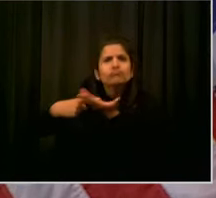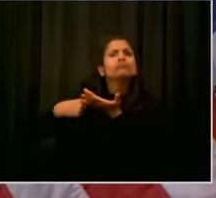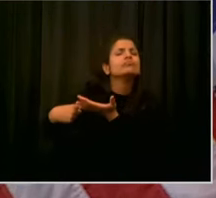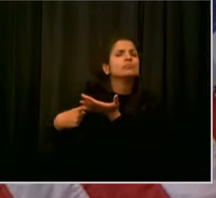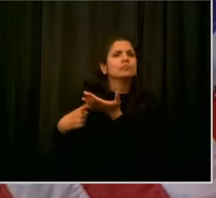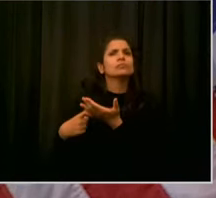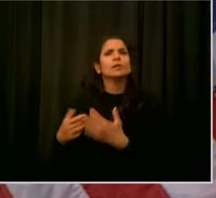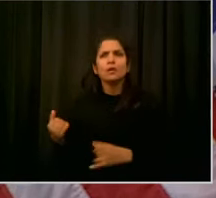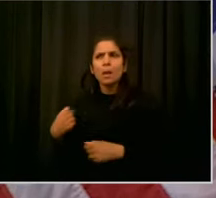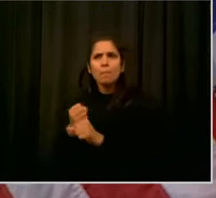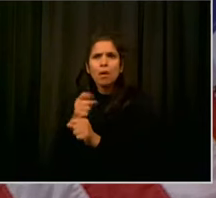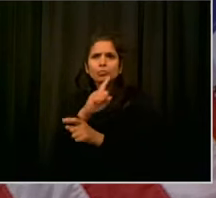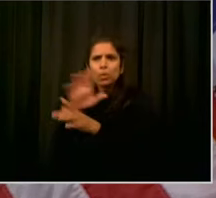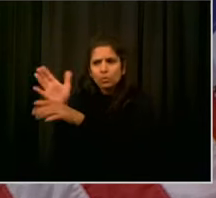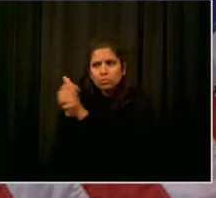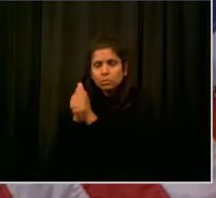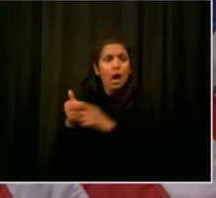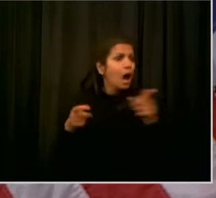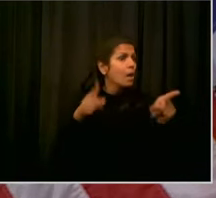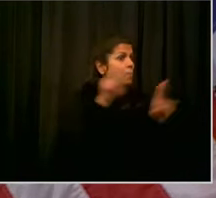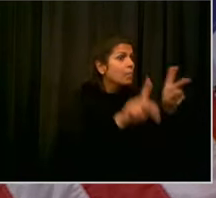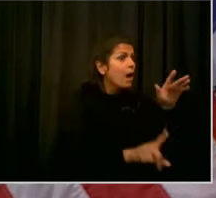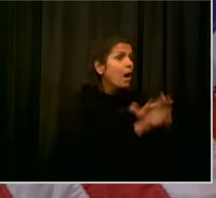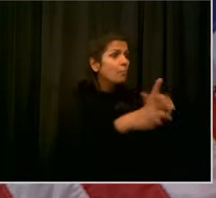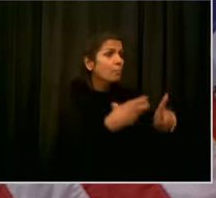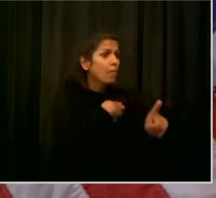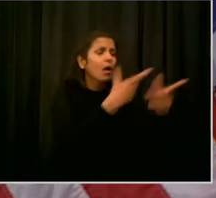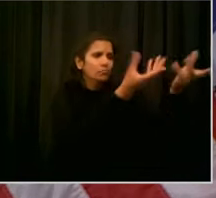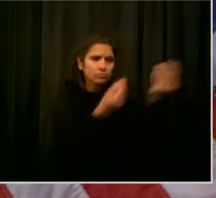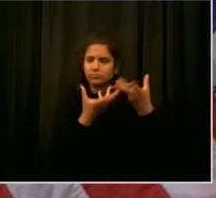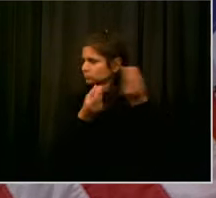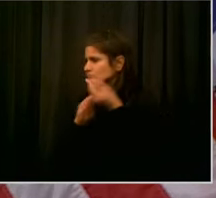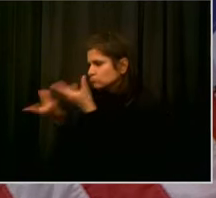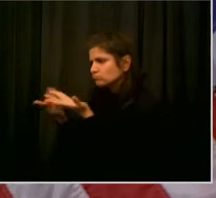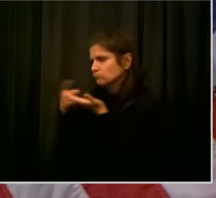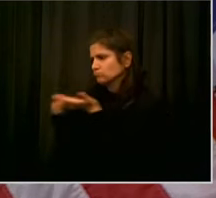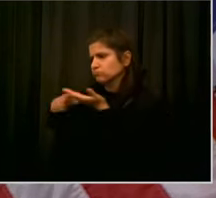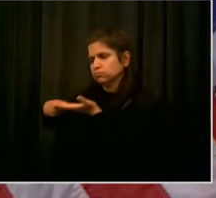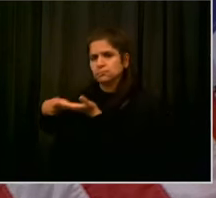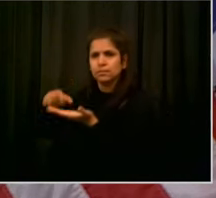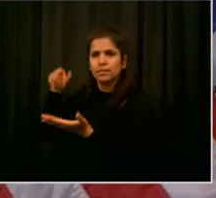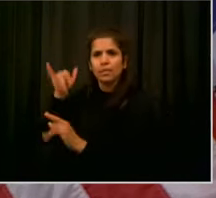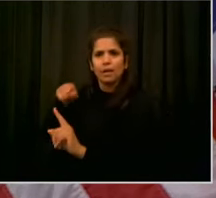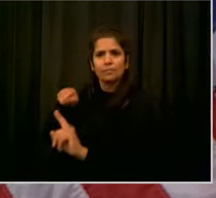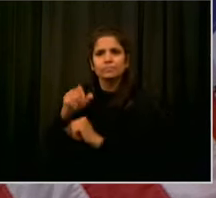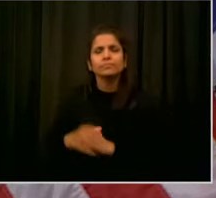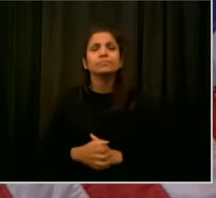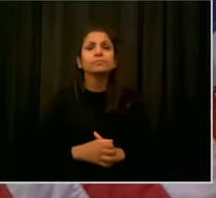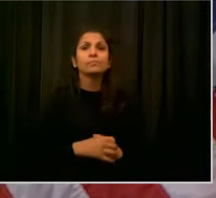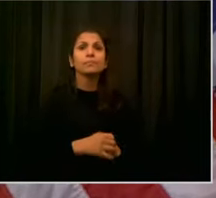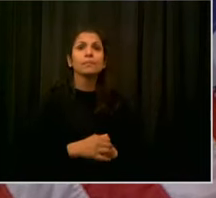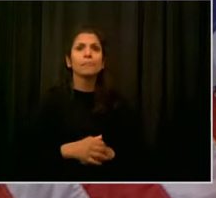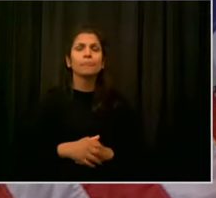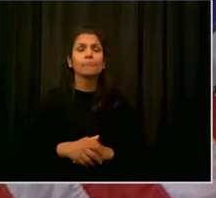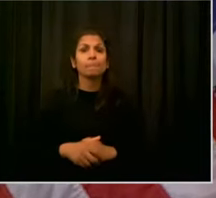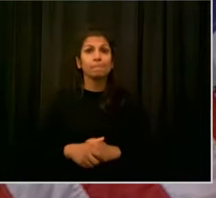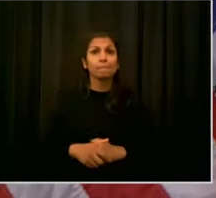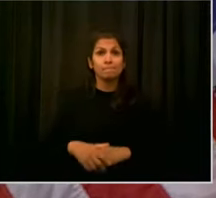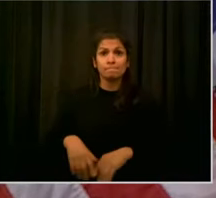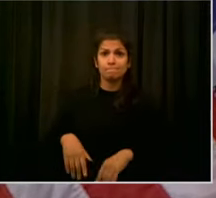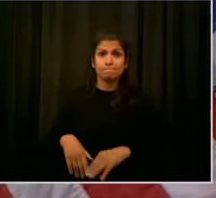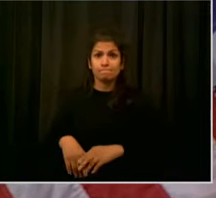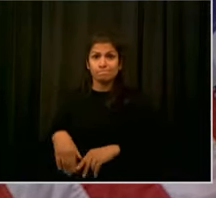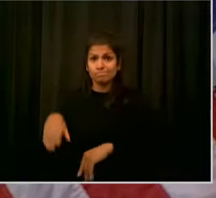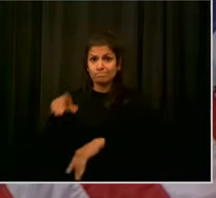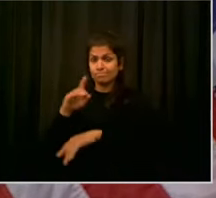been allowed to do what they want to do, guess what? Guess who's been the lead visionaries of the strategies of this last